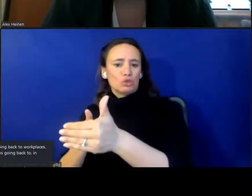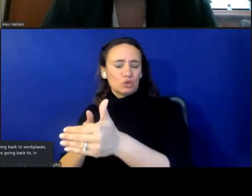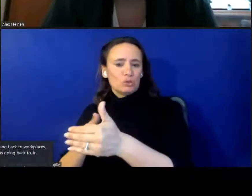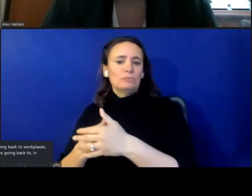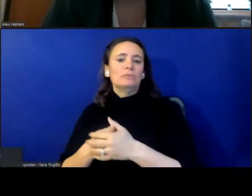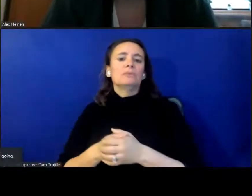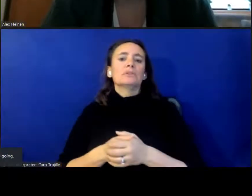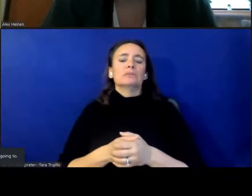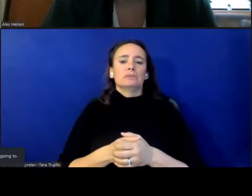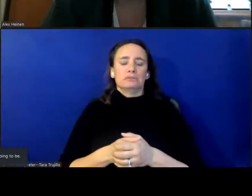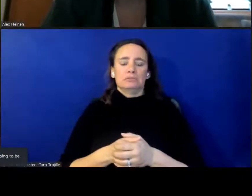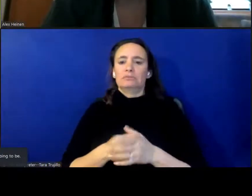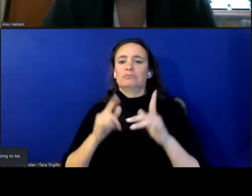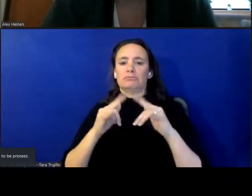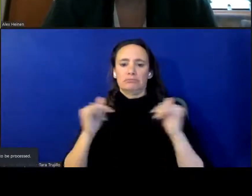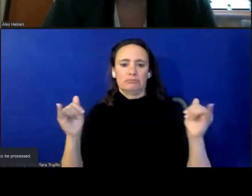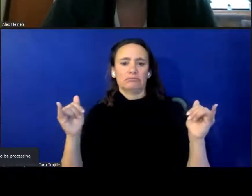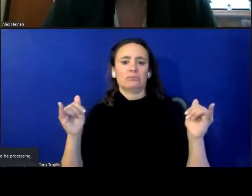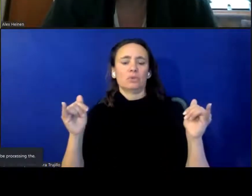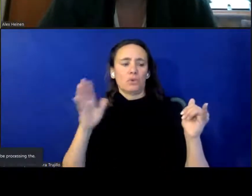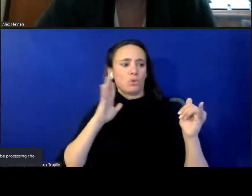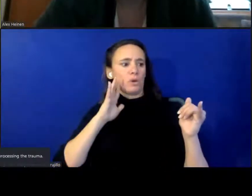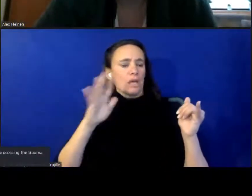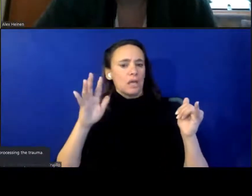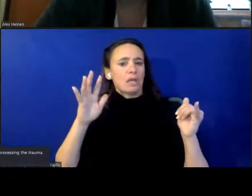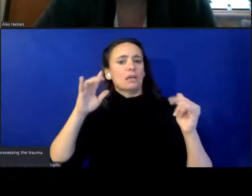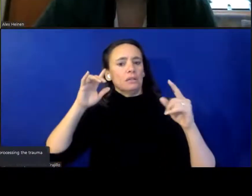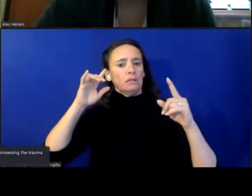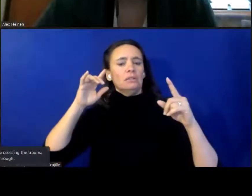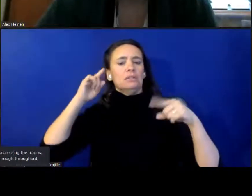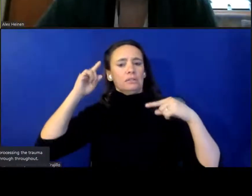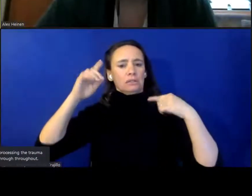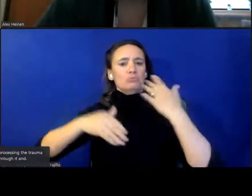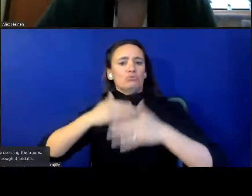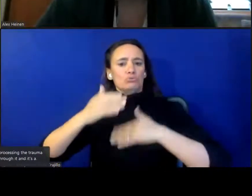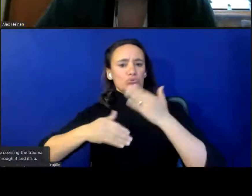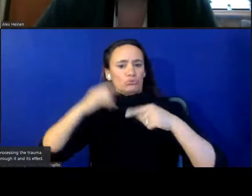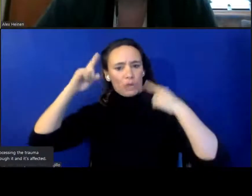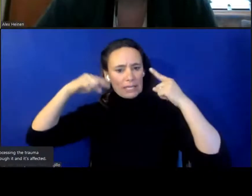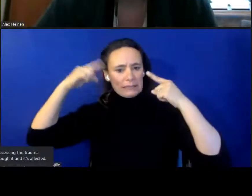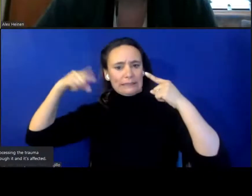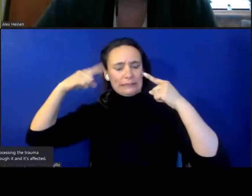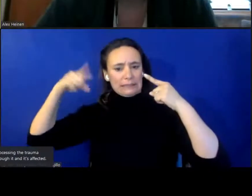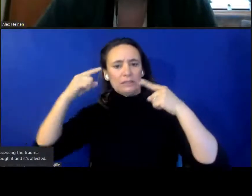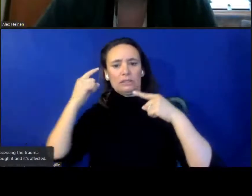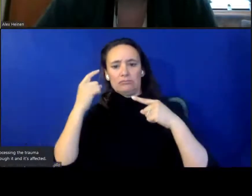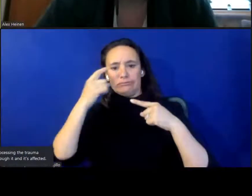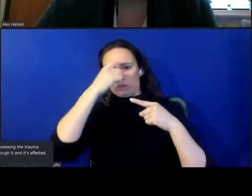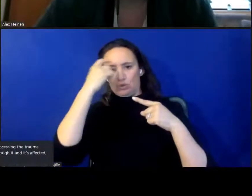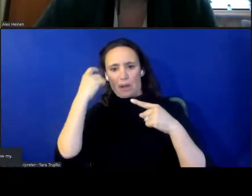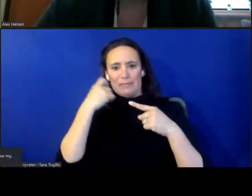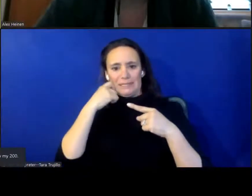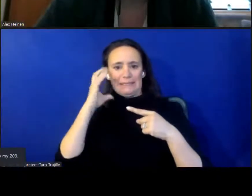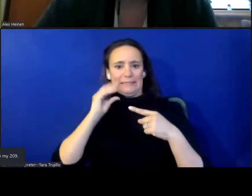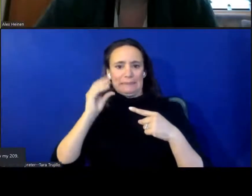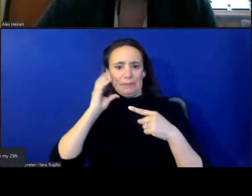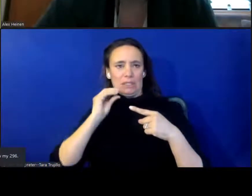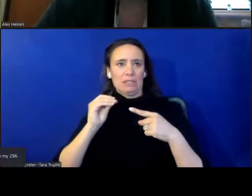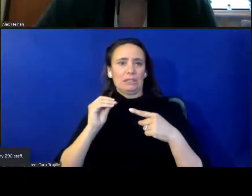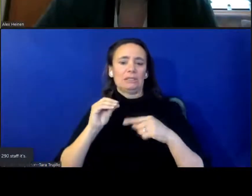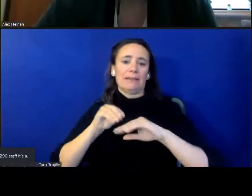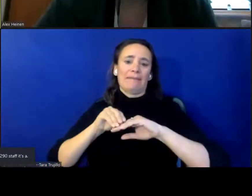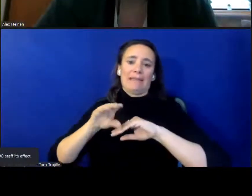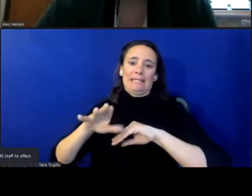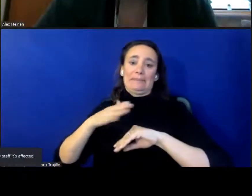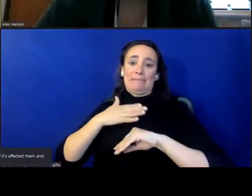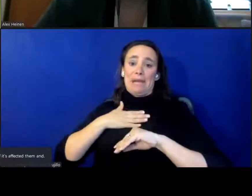we're all going to be processing the trauma that we've just been through, and it's affected, you know, my 290 staff, it's